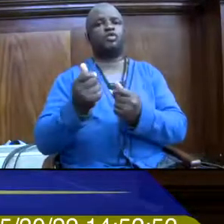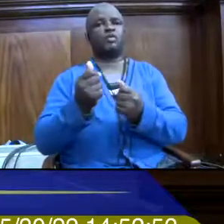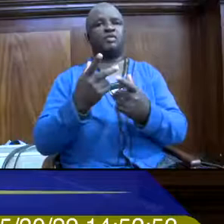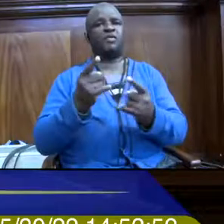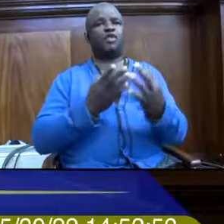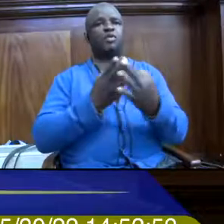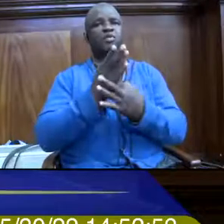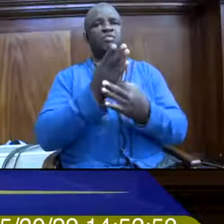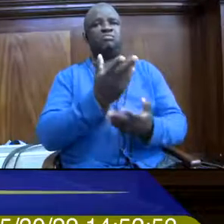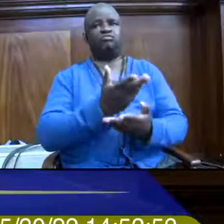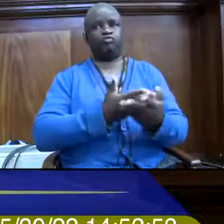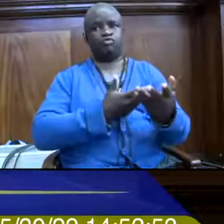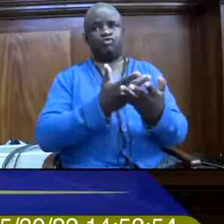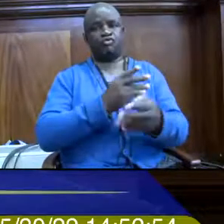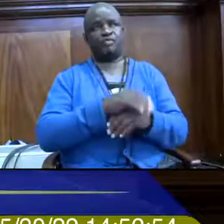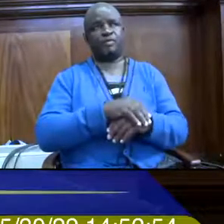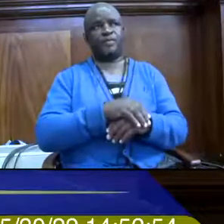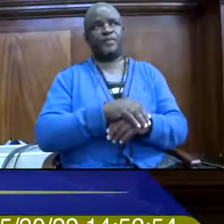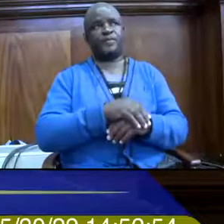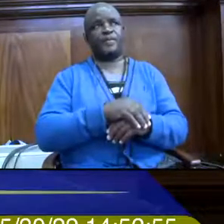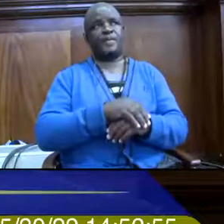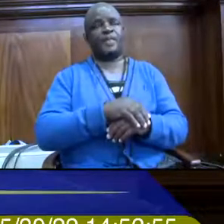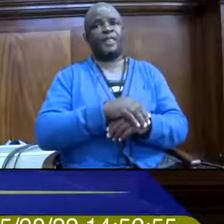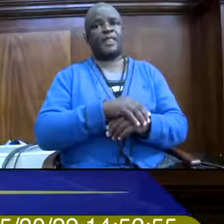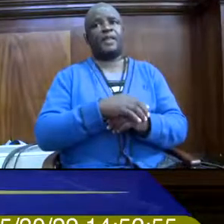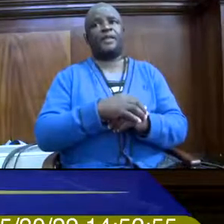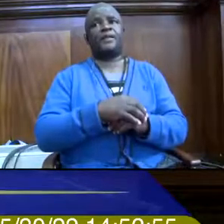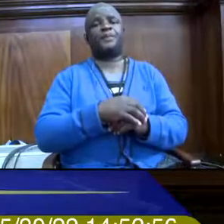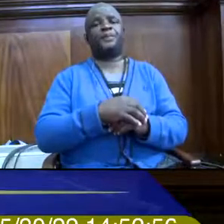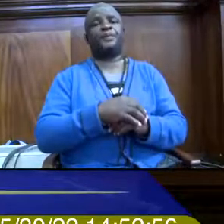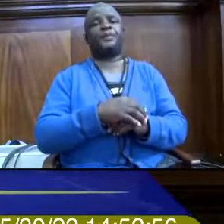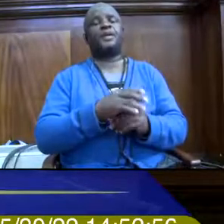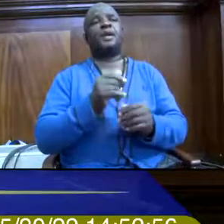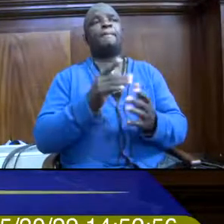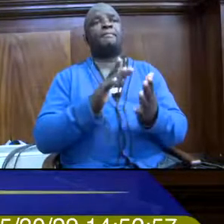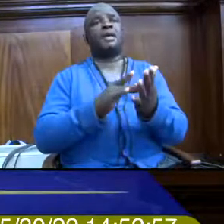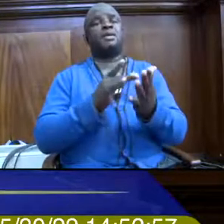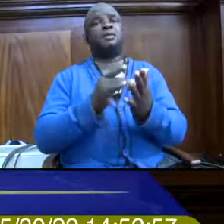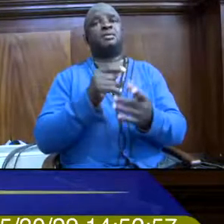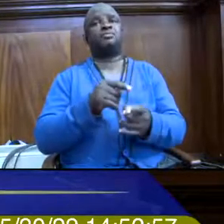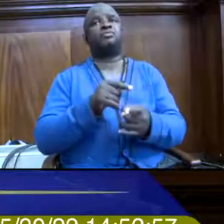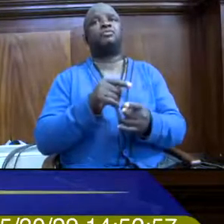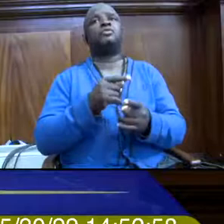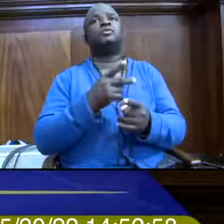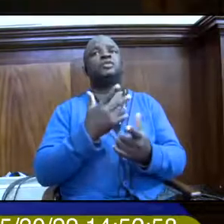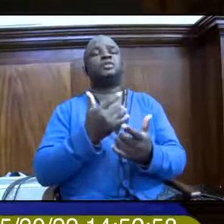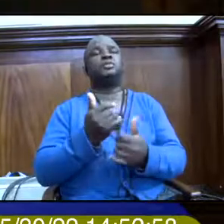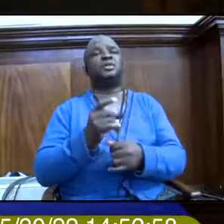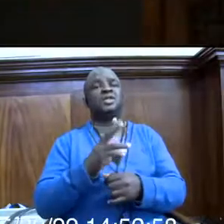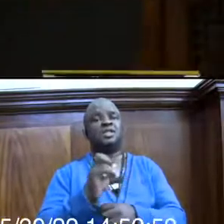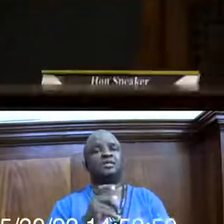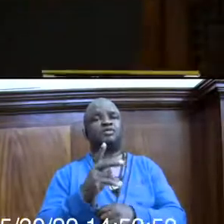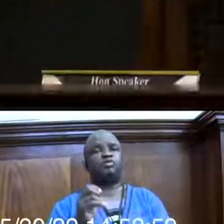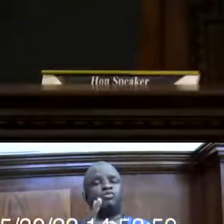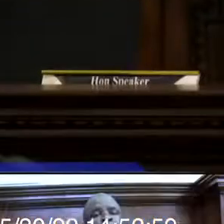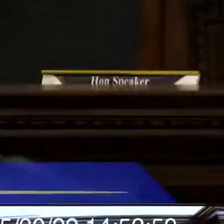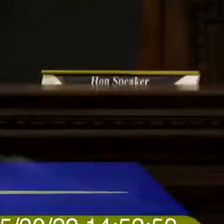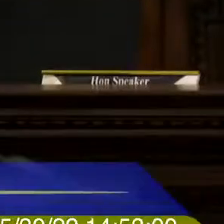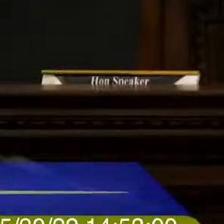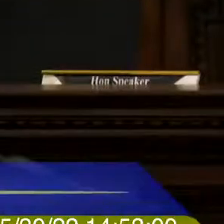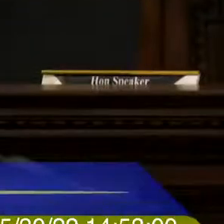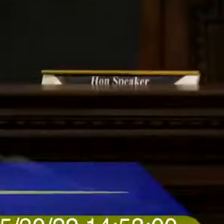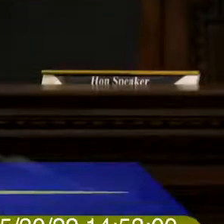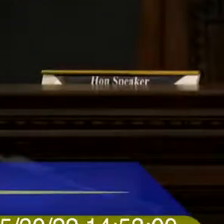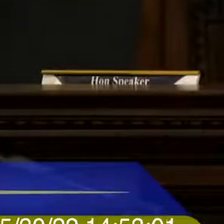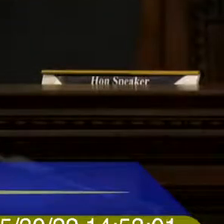pages that follow represent the grievances and demands that staff to members are putting on record